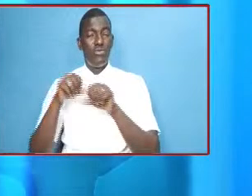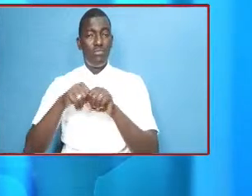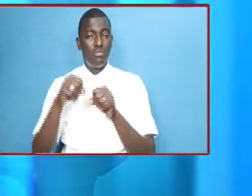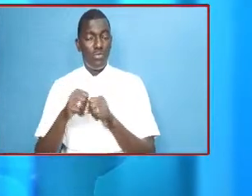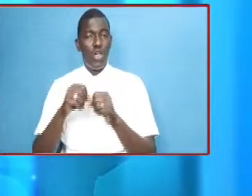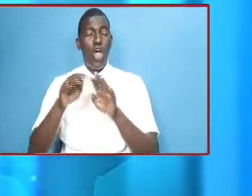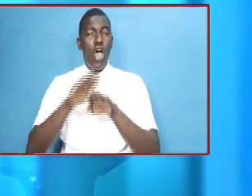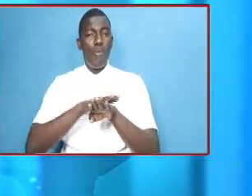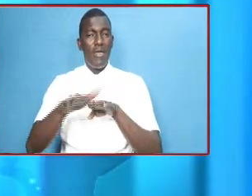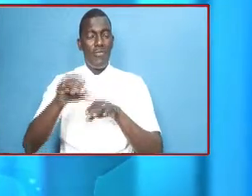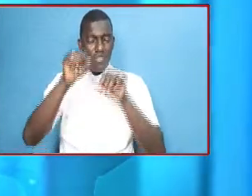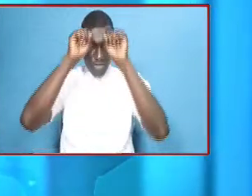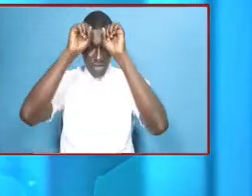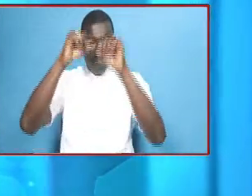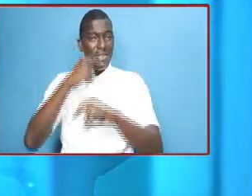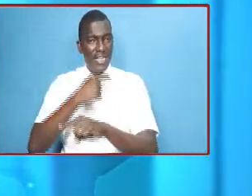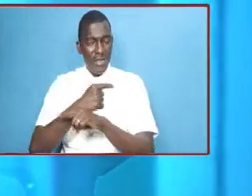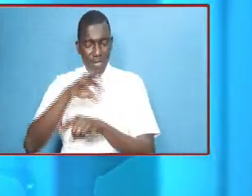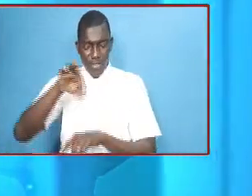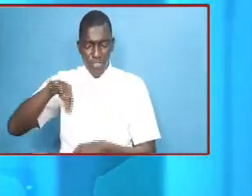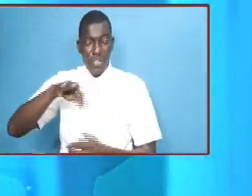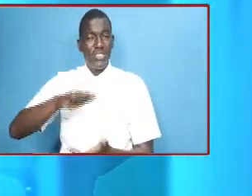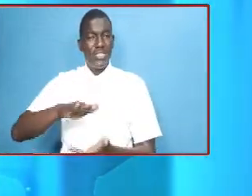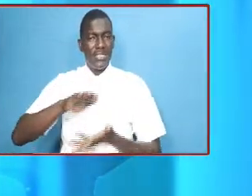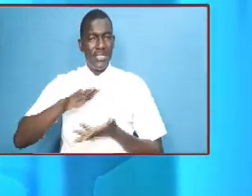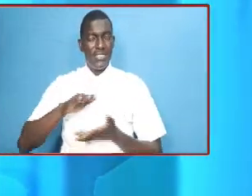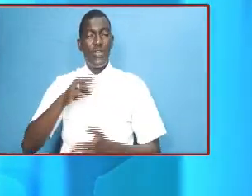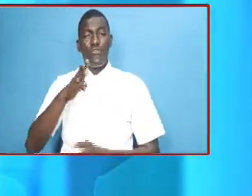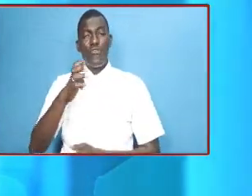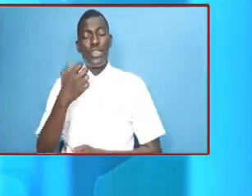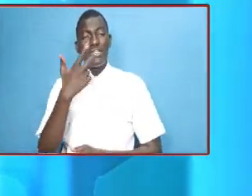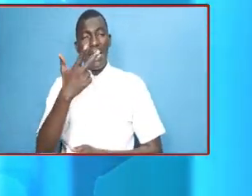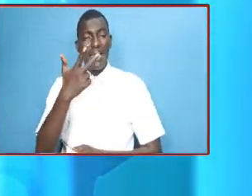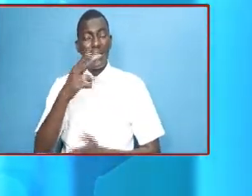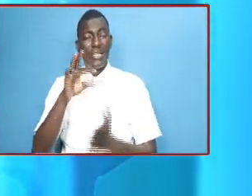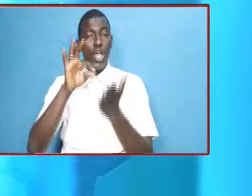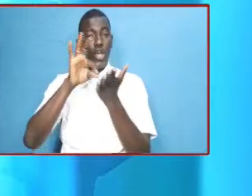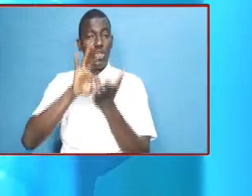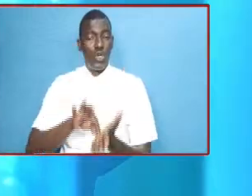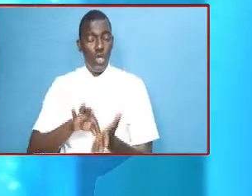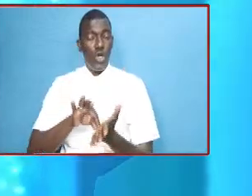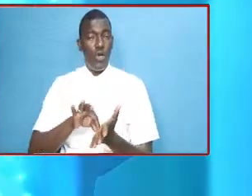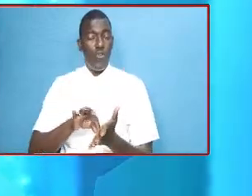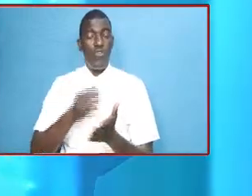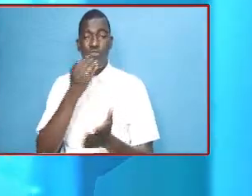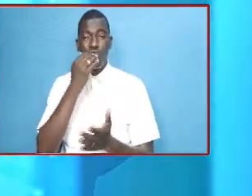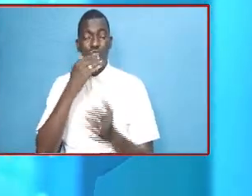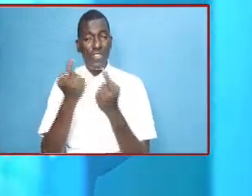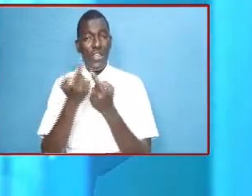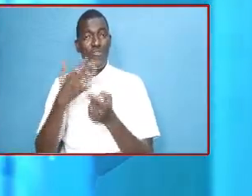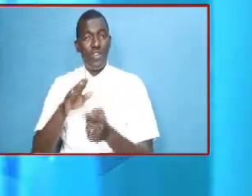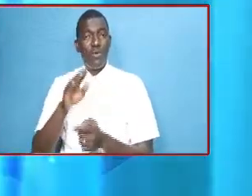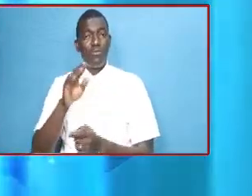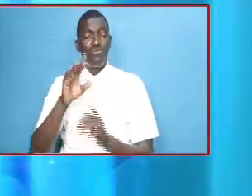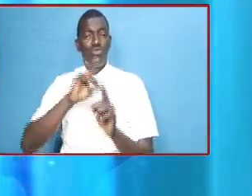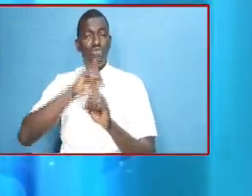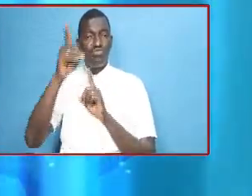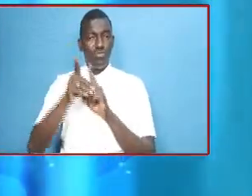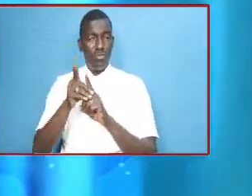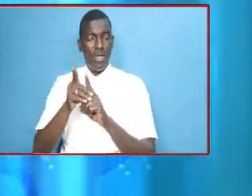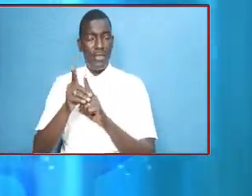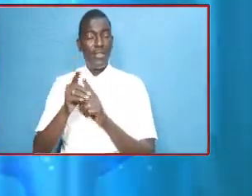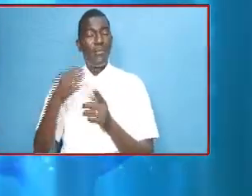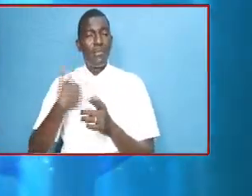of the Gambia government, on Thursday received 48 tons of food items from the United Arab Emirates for delivery to the